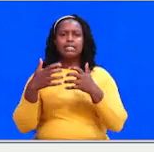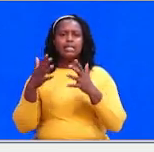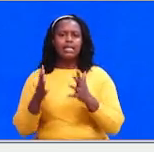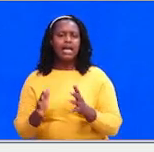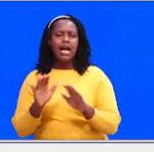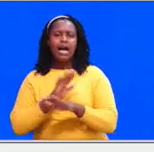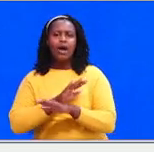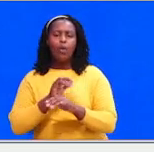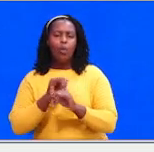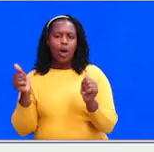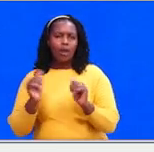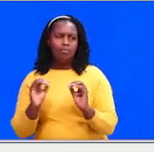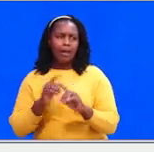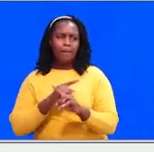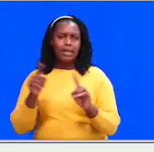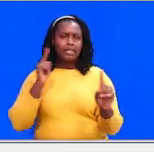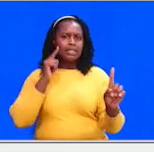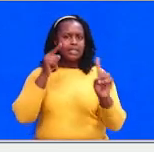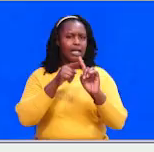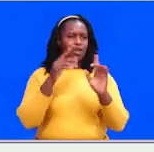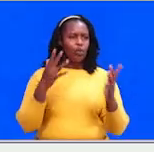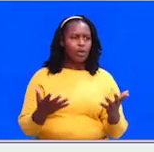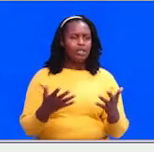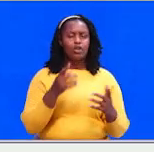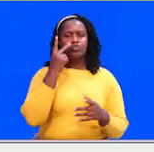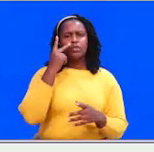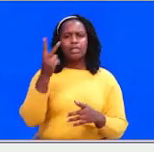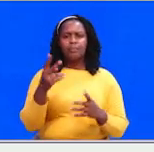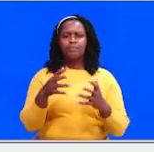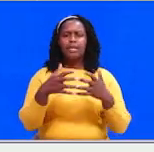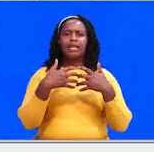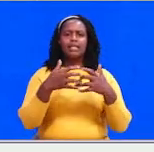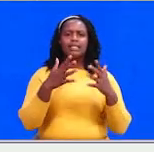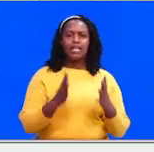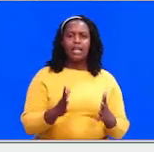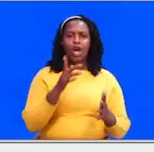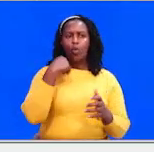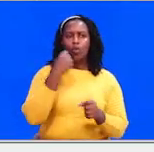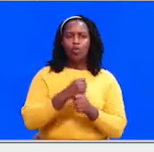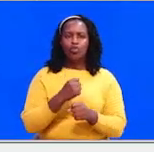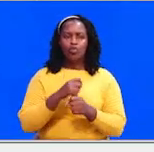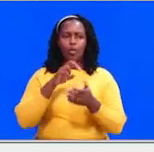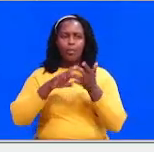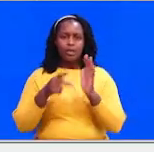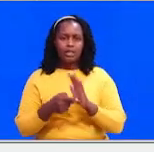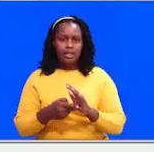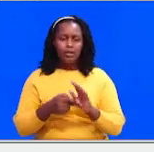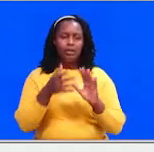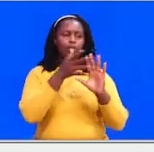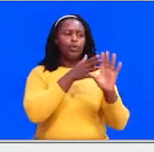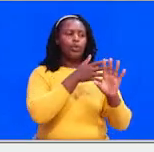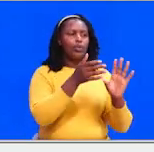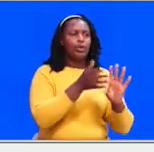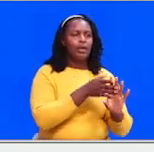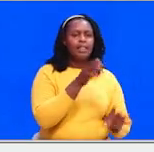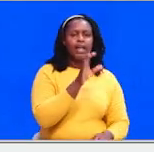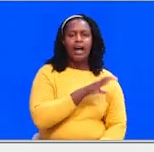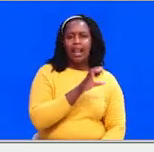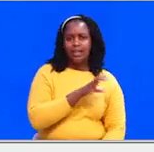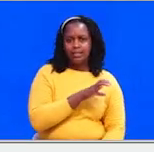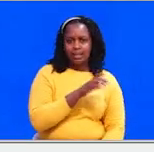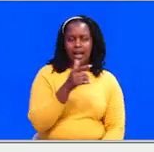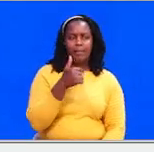and my target were these engineers that do projects. I convinced them so that they convince their clients. Mm-hmm. So I